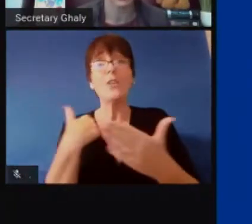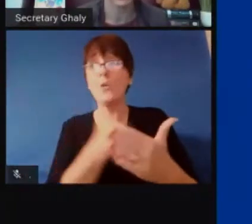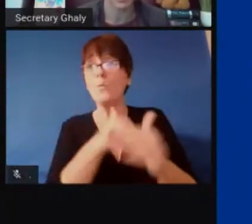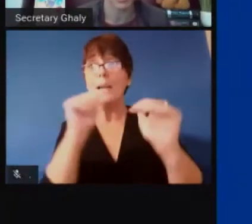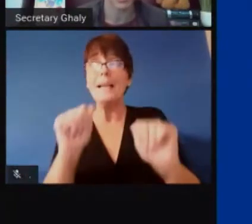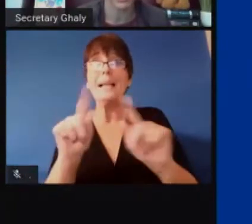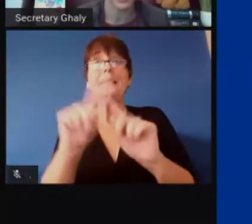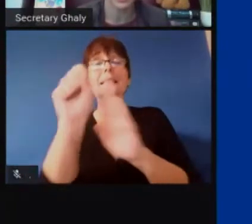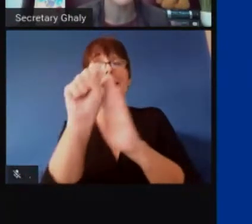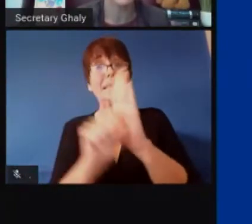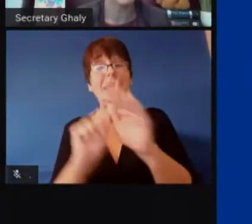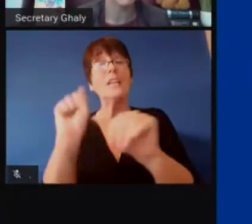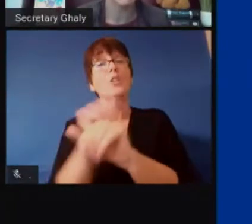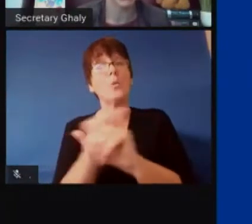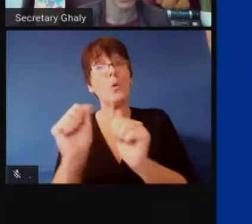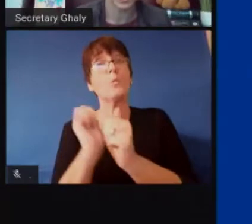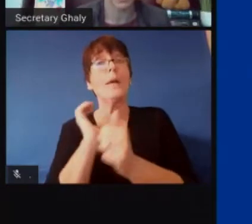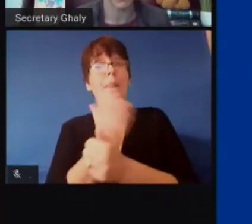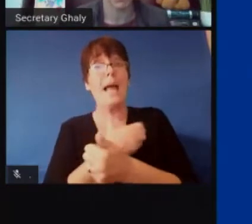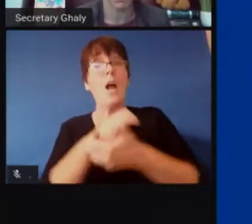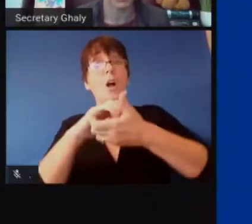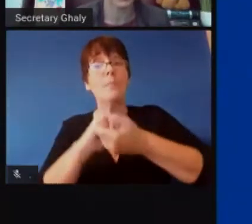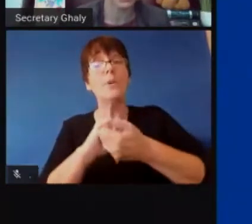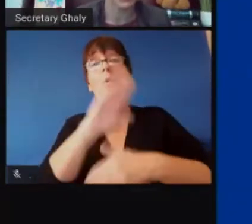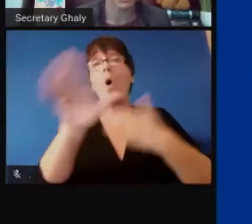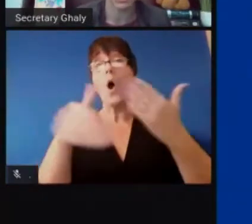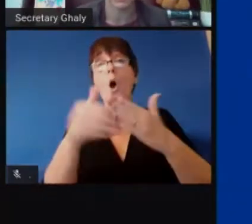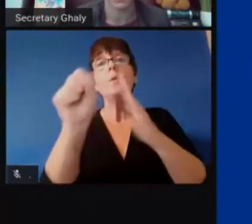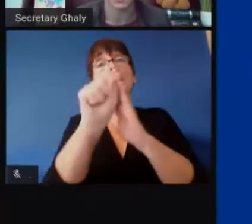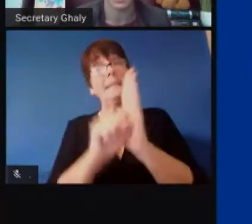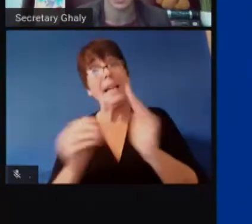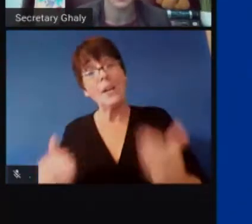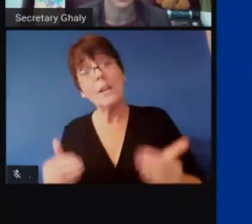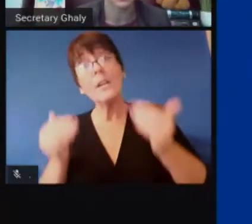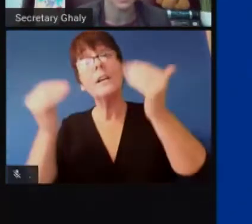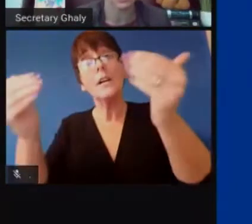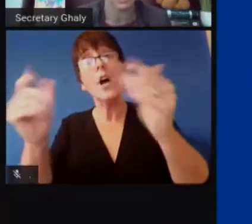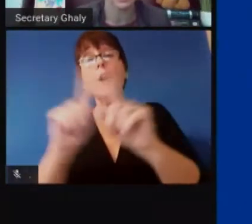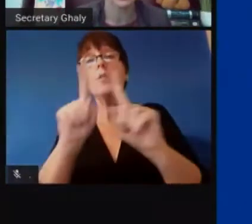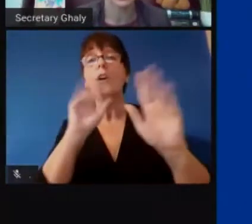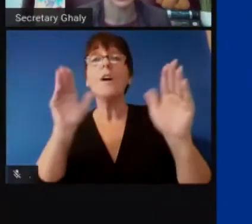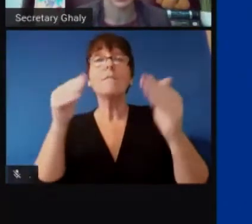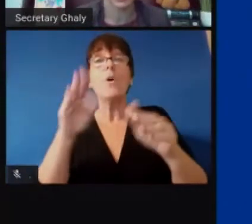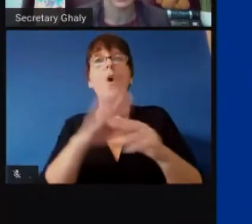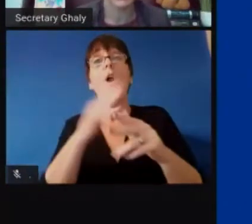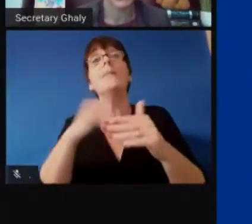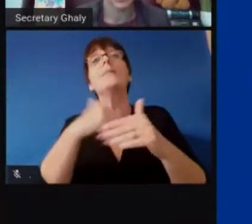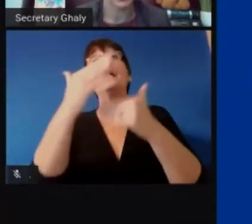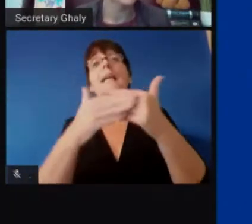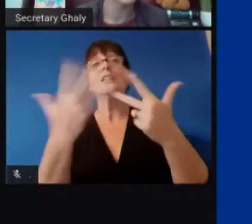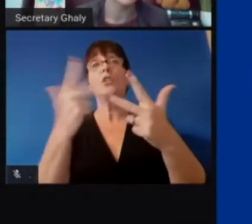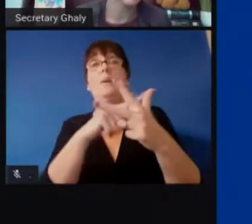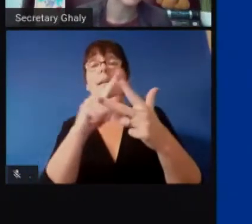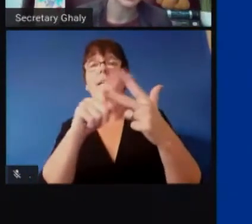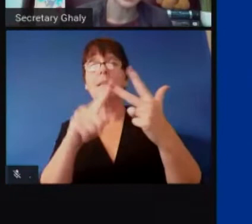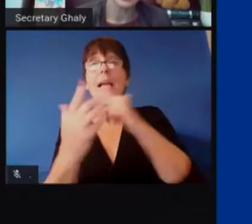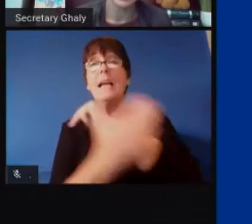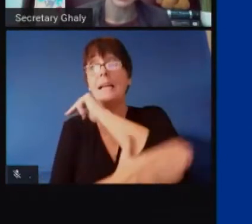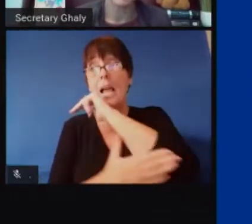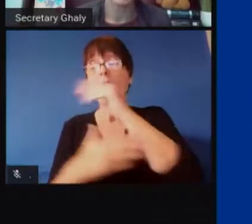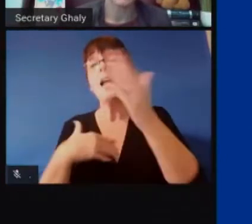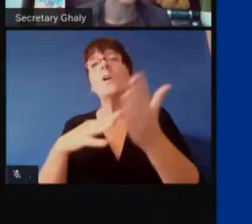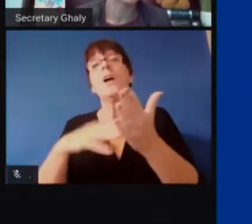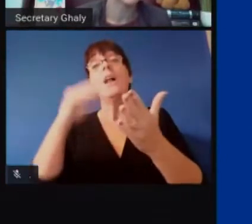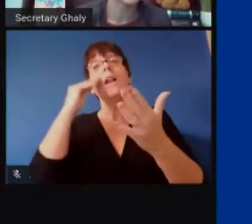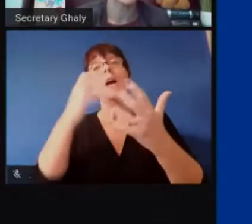state to work with our partners to move the whole state forward, which includes really focusing next on these 3 counties. We learned a lot of